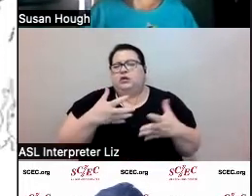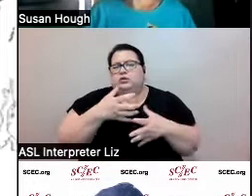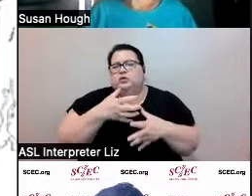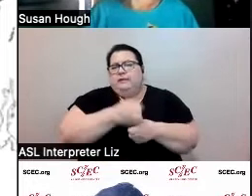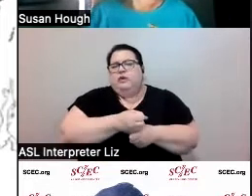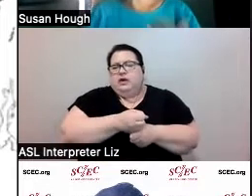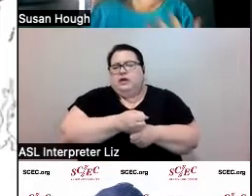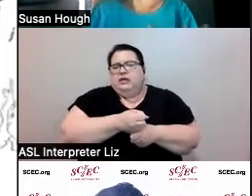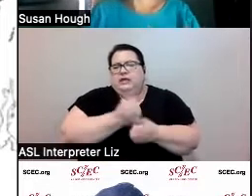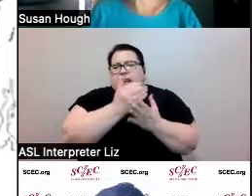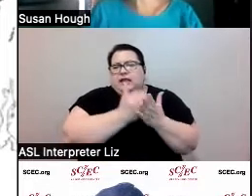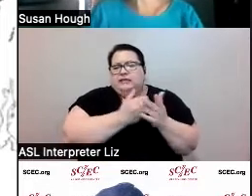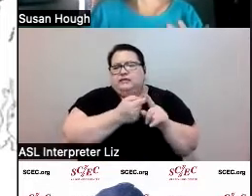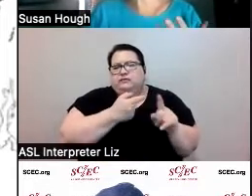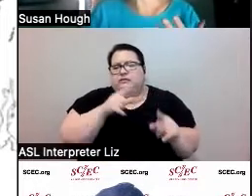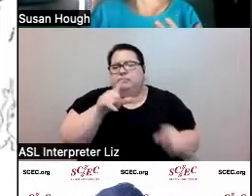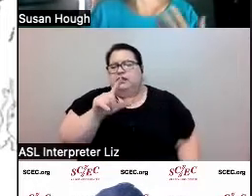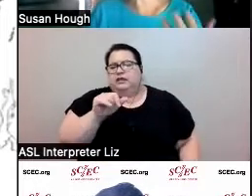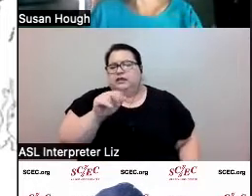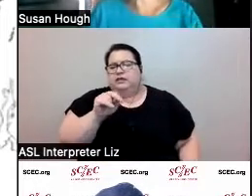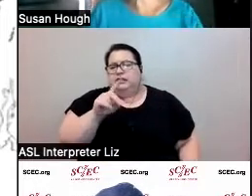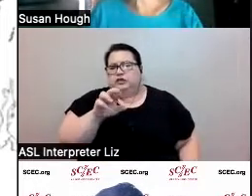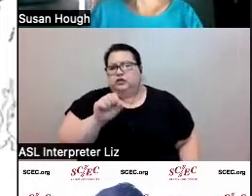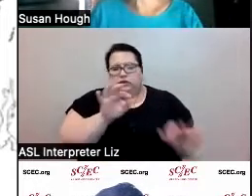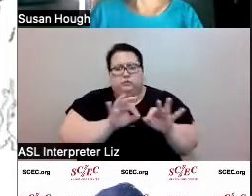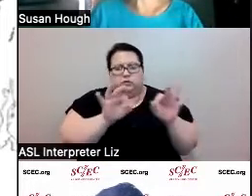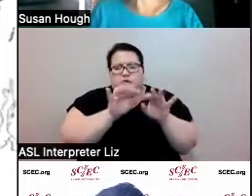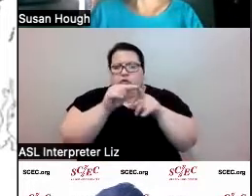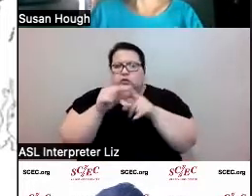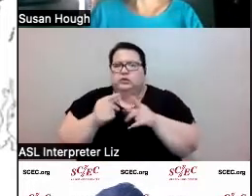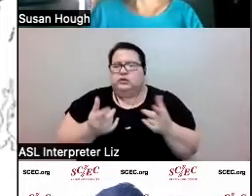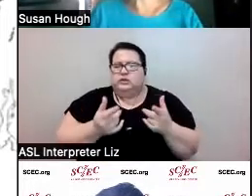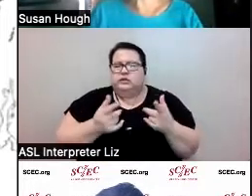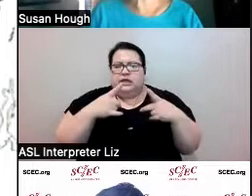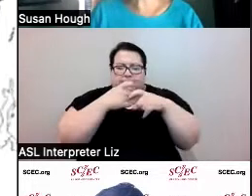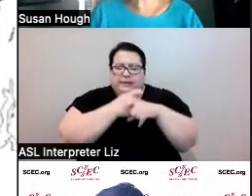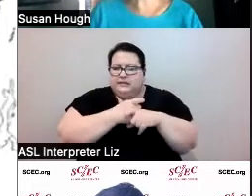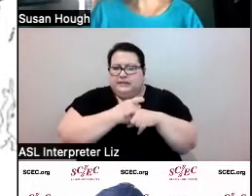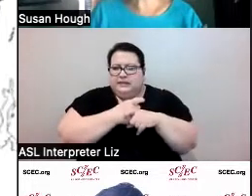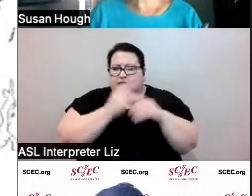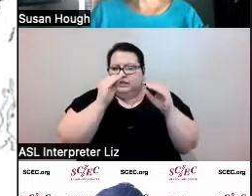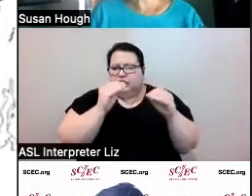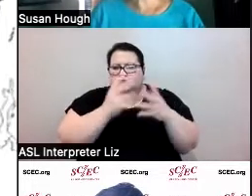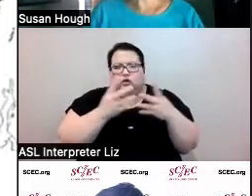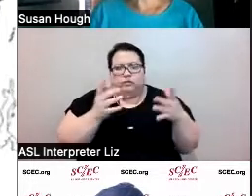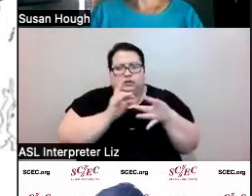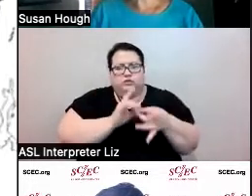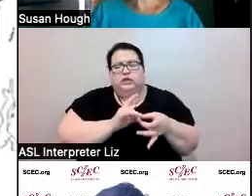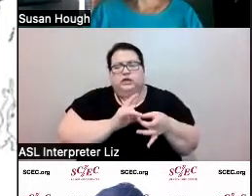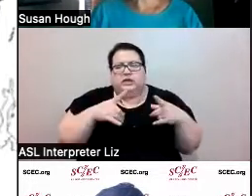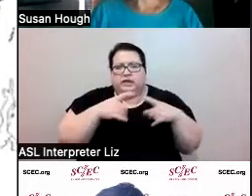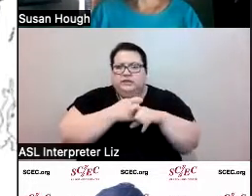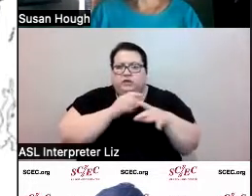the lessons from Landers. The key word is really complexity. It taught us so much about the